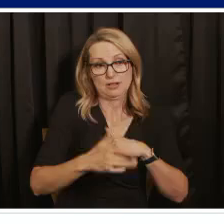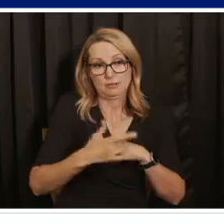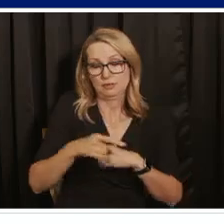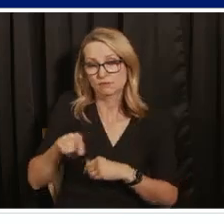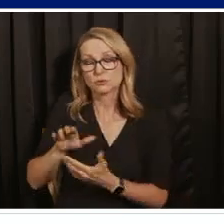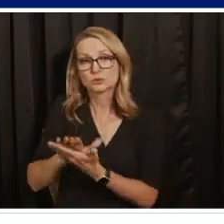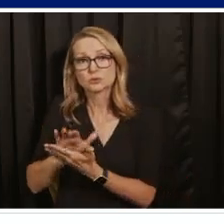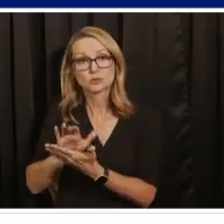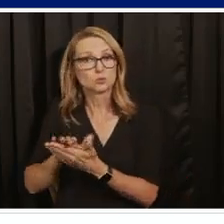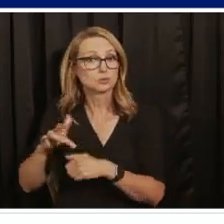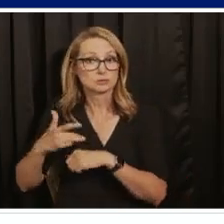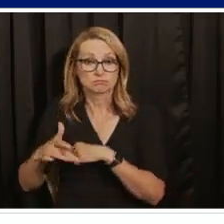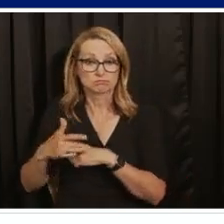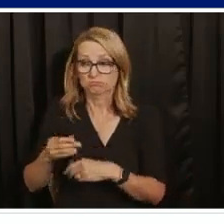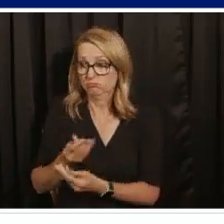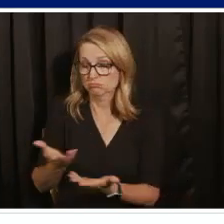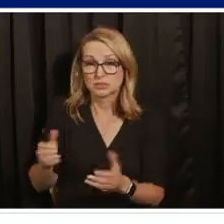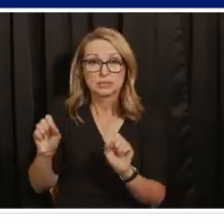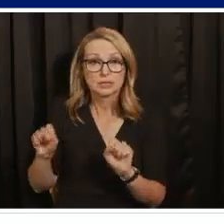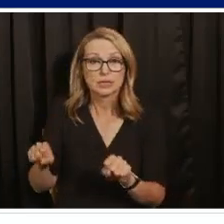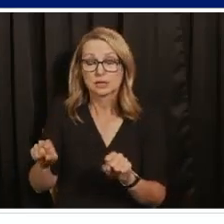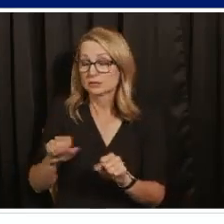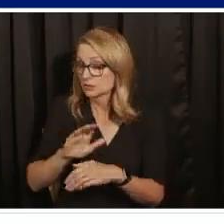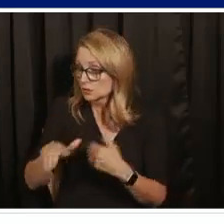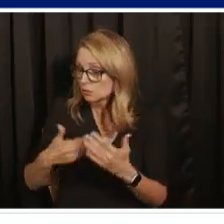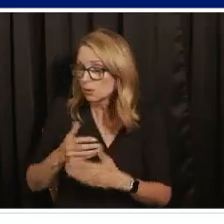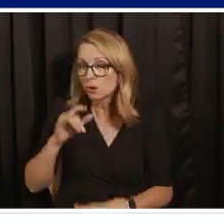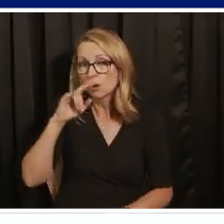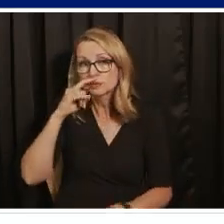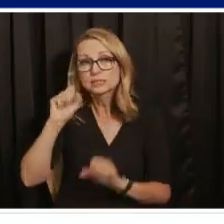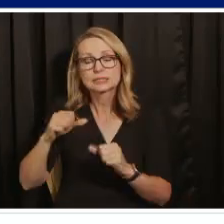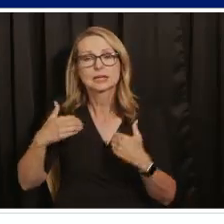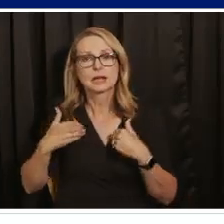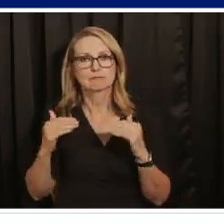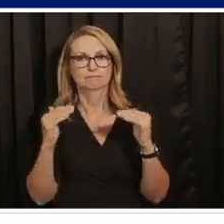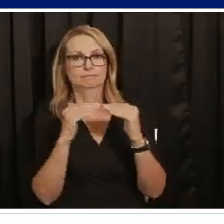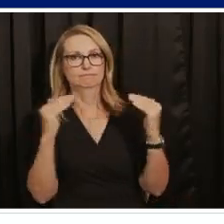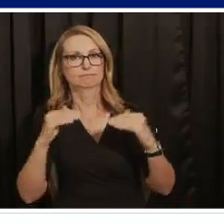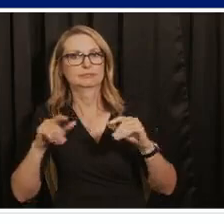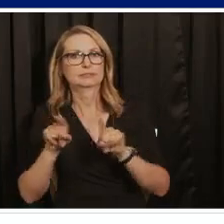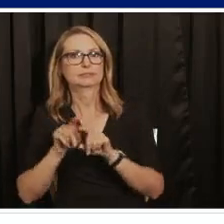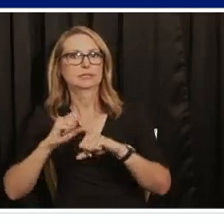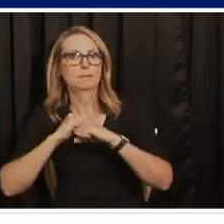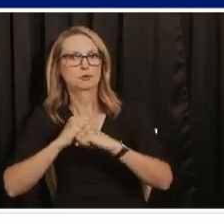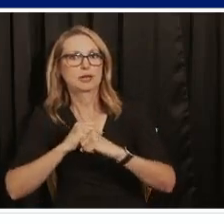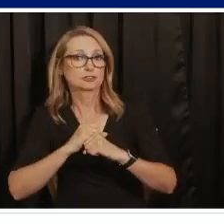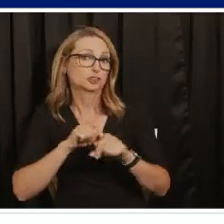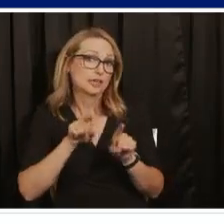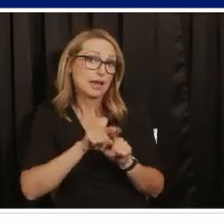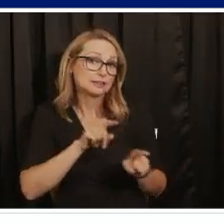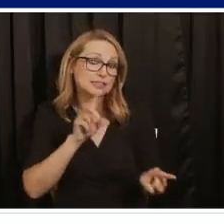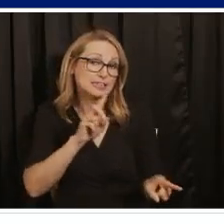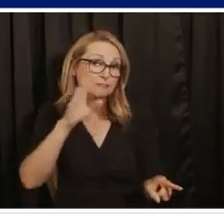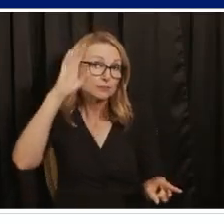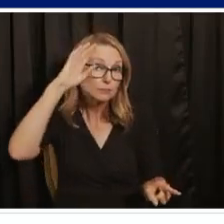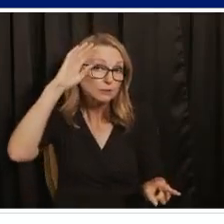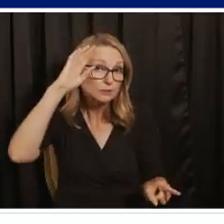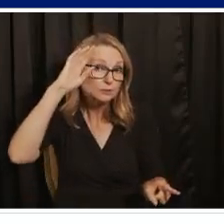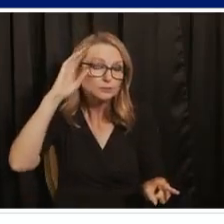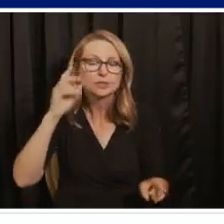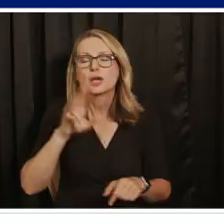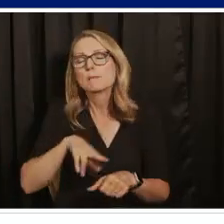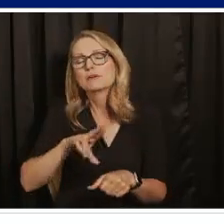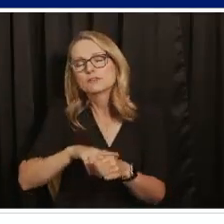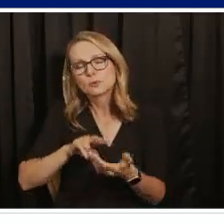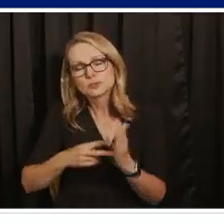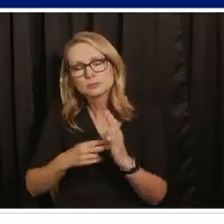wonderful. Every school child in Colorado can have the same level of protection as a Denver Bronco. And it simply takes buy-in from the school districts